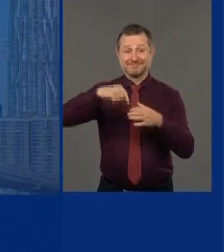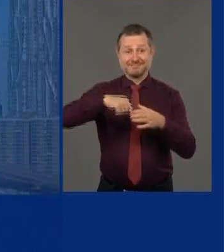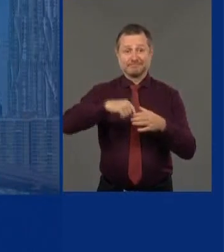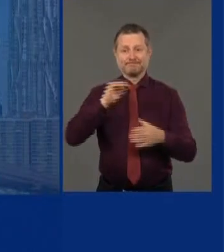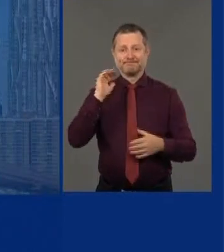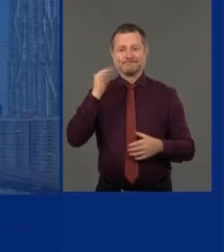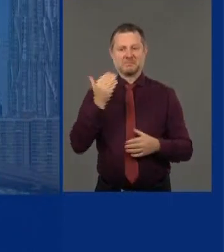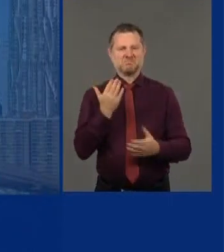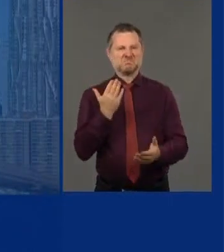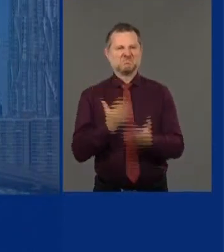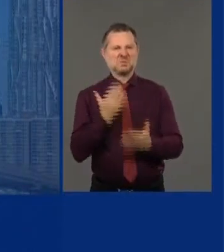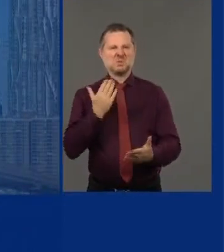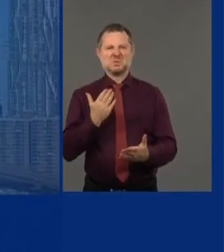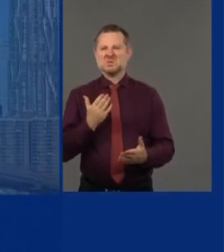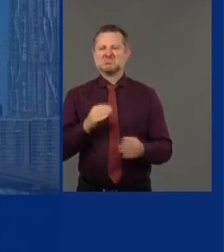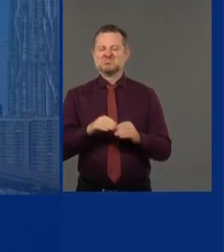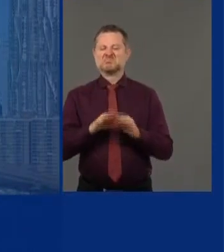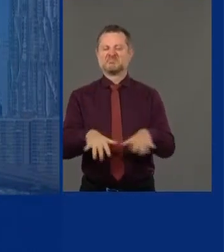been problematic,